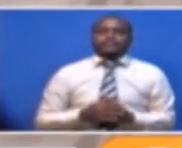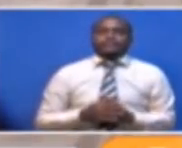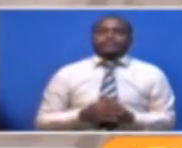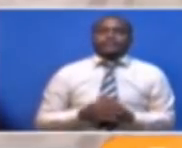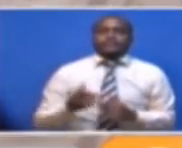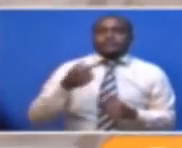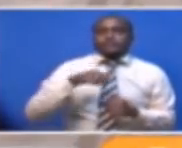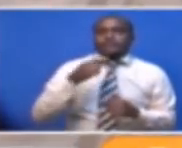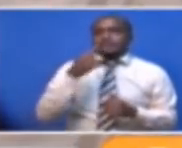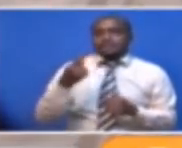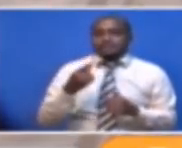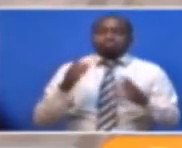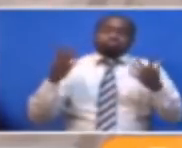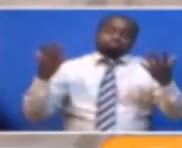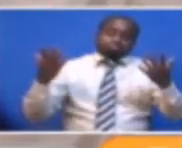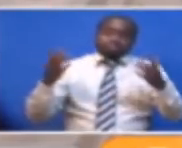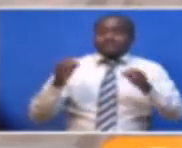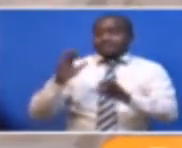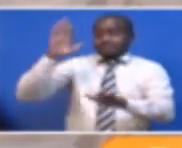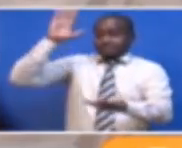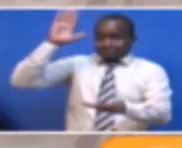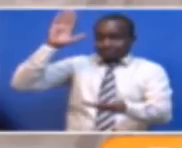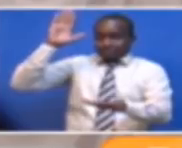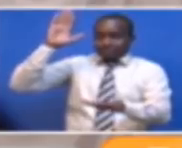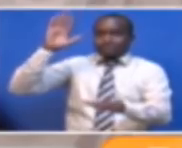Tukasema sasa walisema wakiapisha.